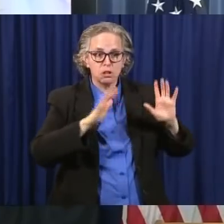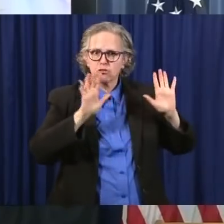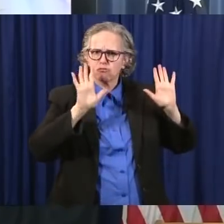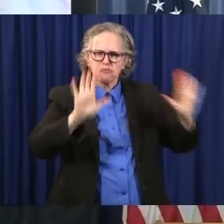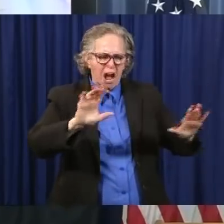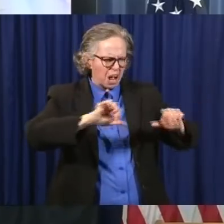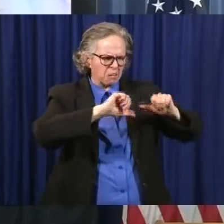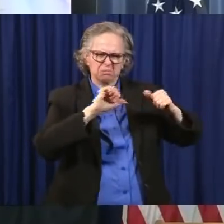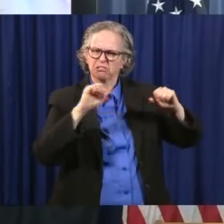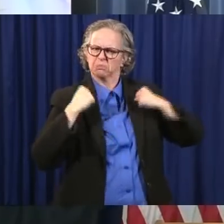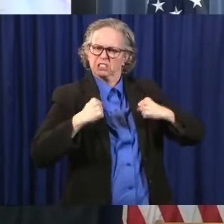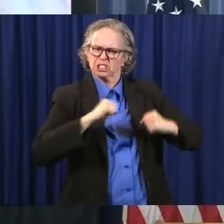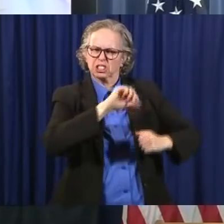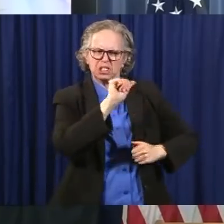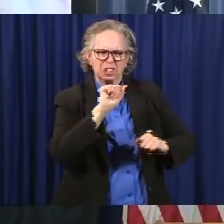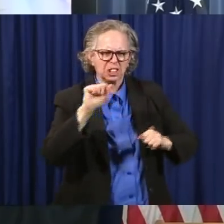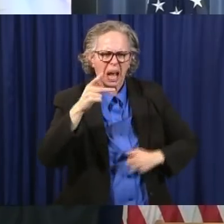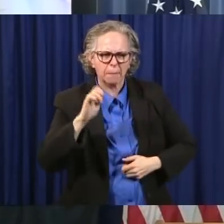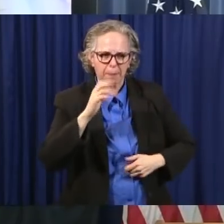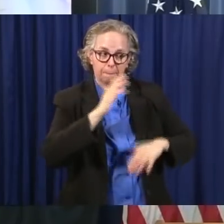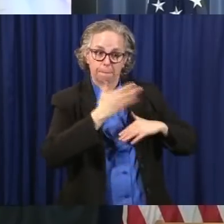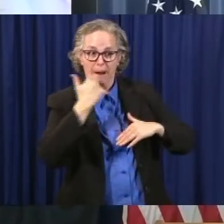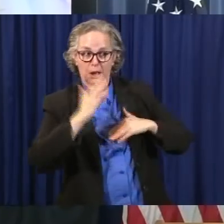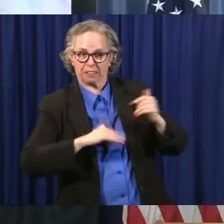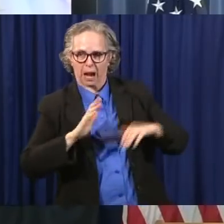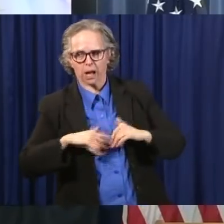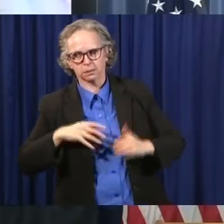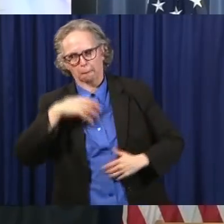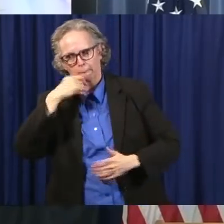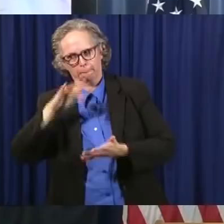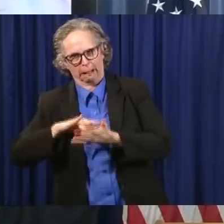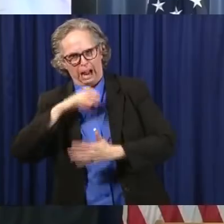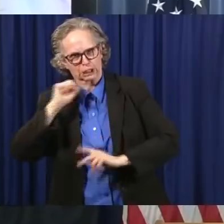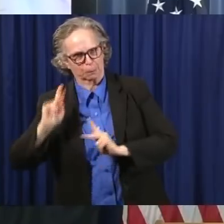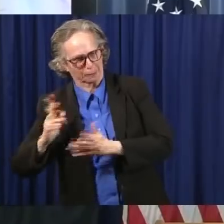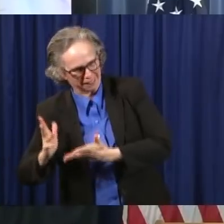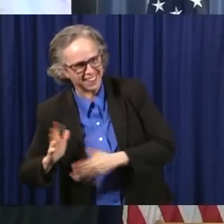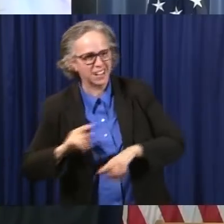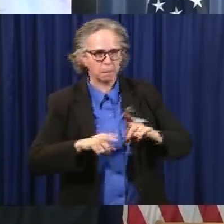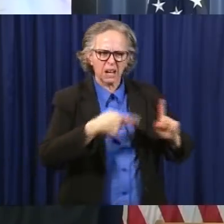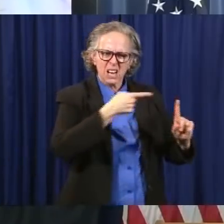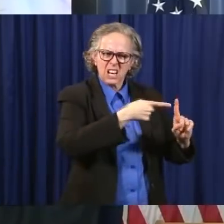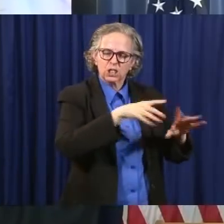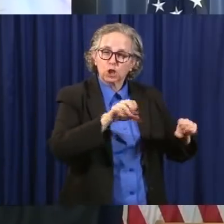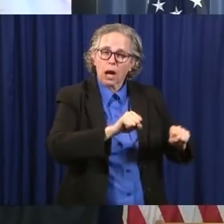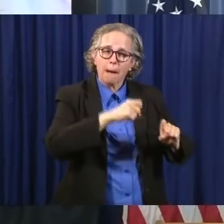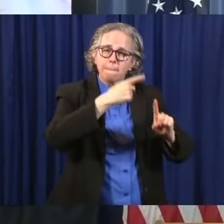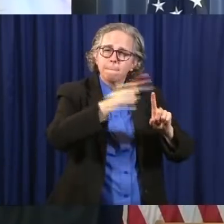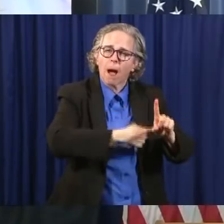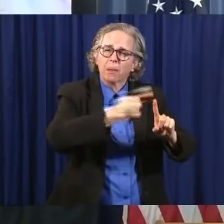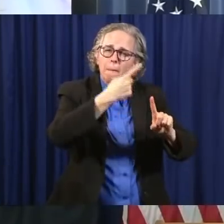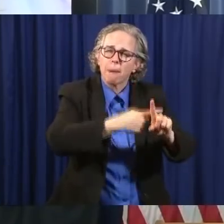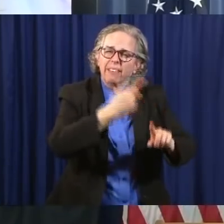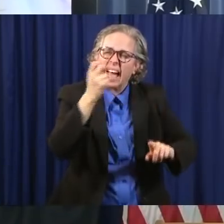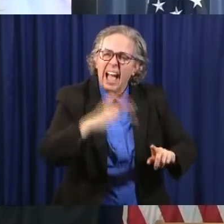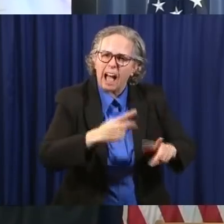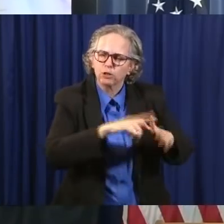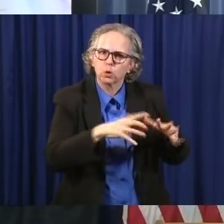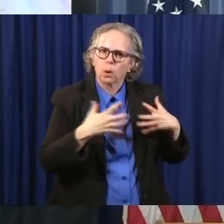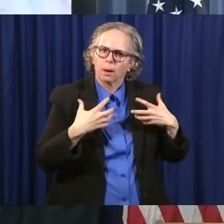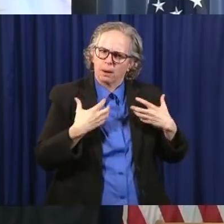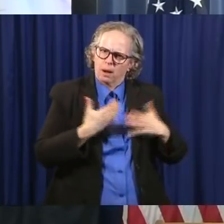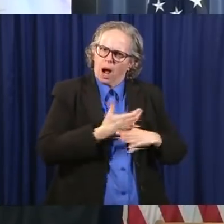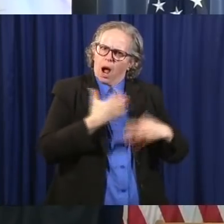us middle-aged folks, and was saying to me it took him a good month and a half before he could do his regular exercise. Is that something